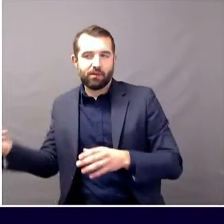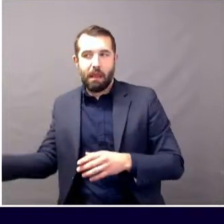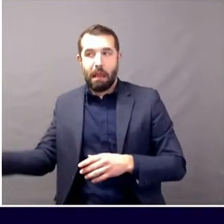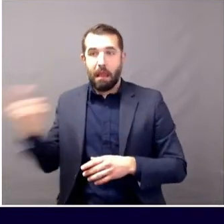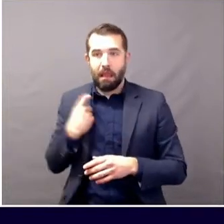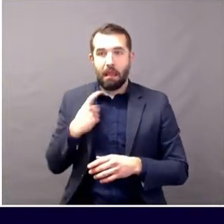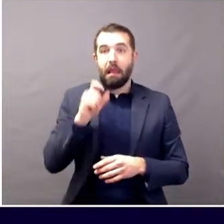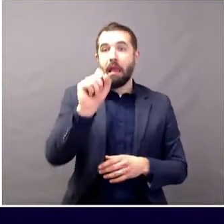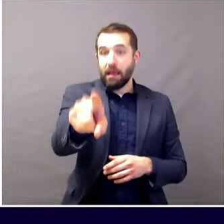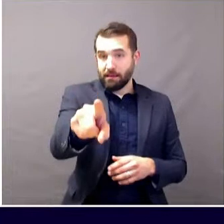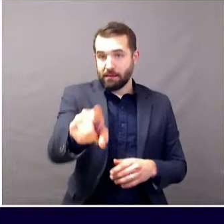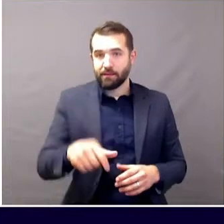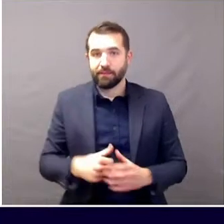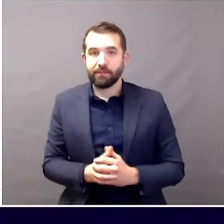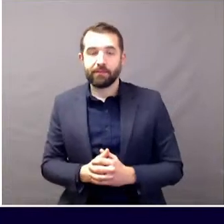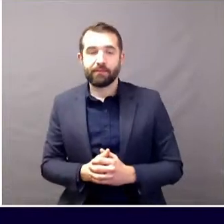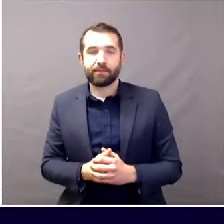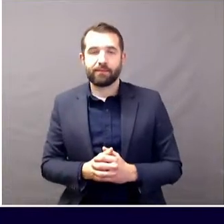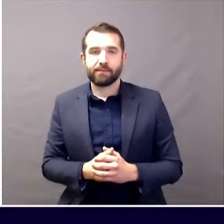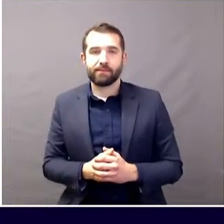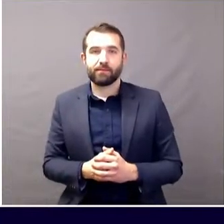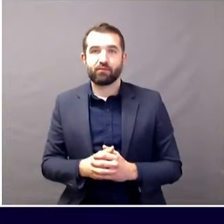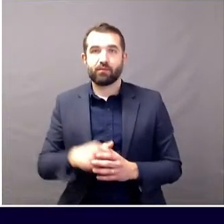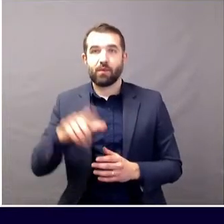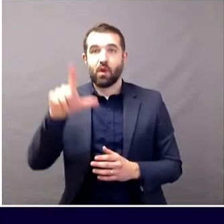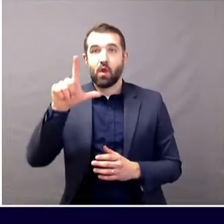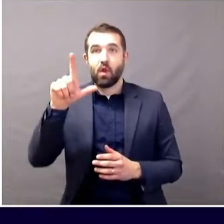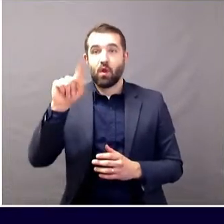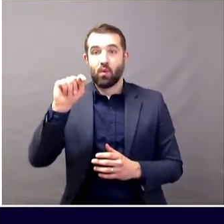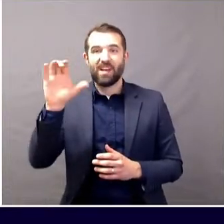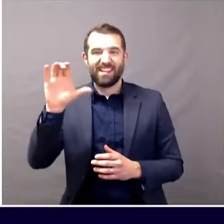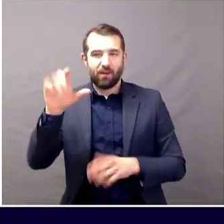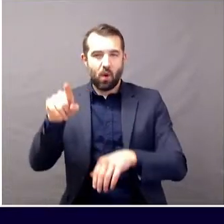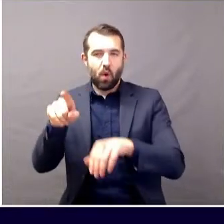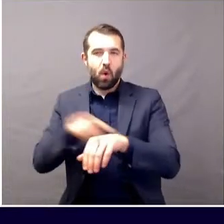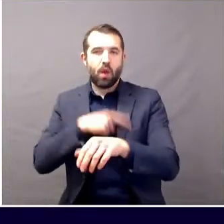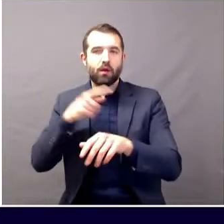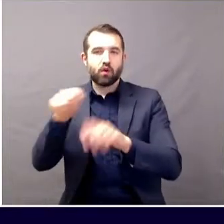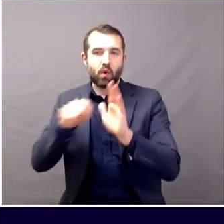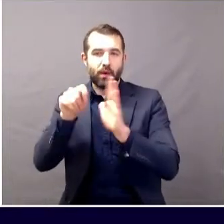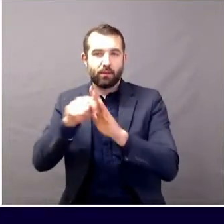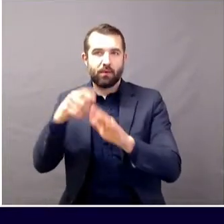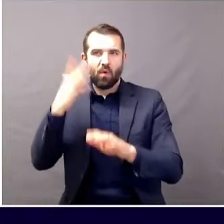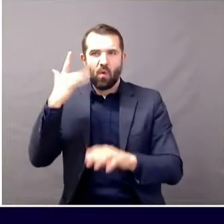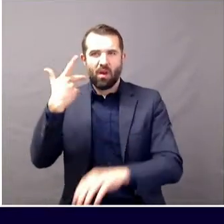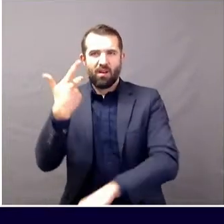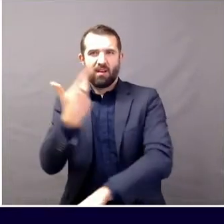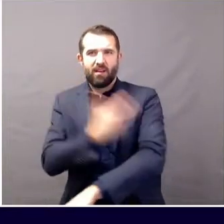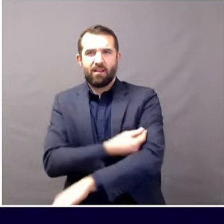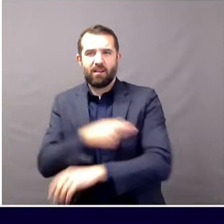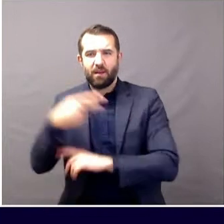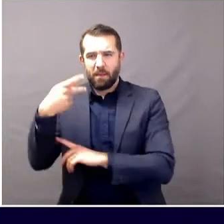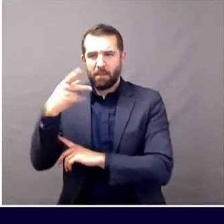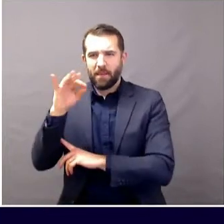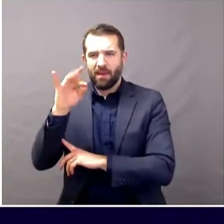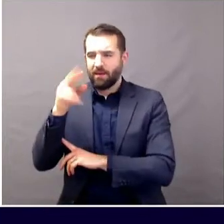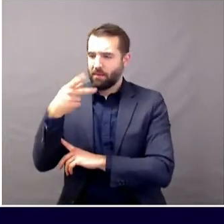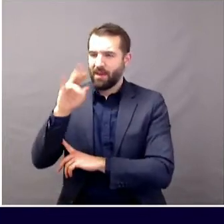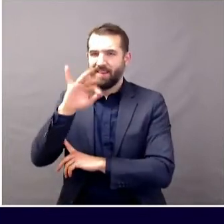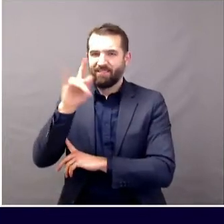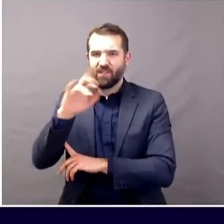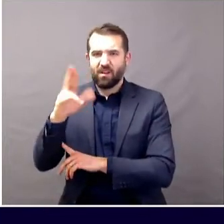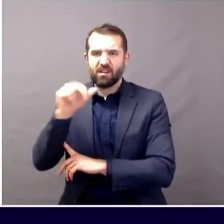why long-term facilities are receiving Pfizer rather than Moderna. I assume that's because Pfizer just was available first. And